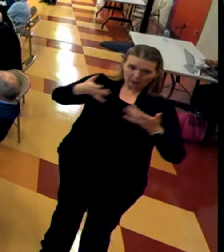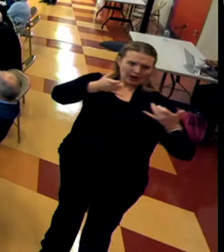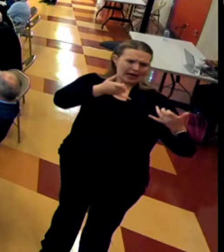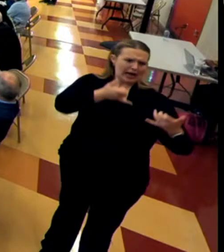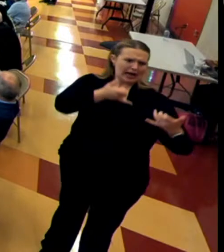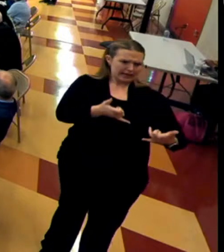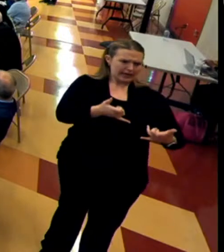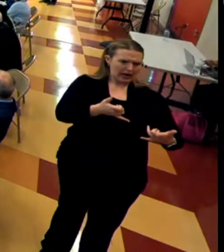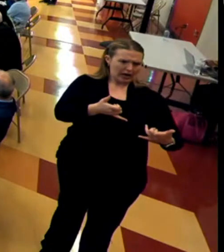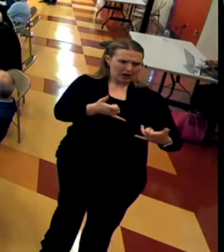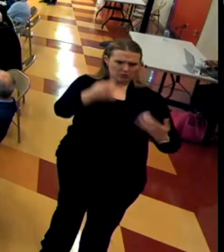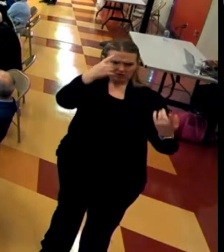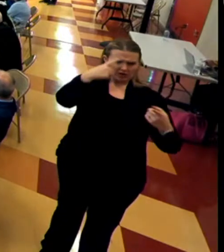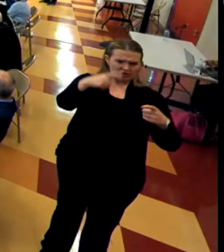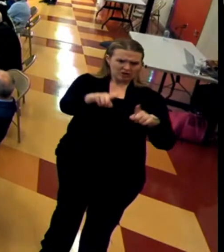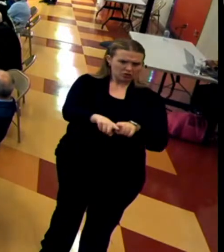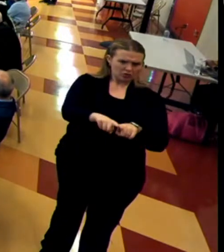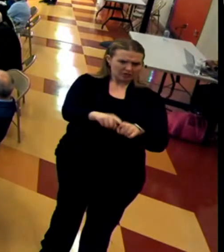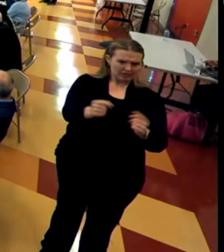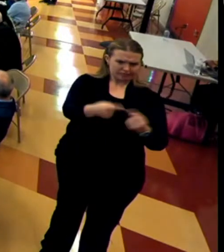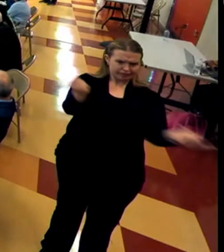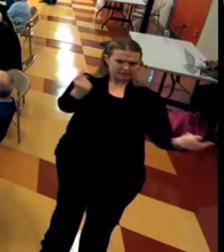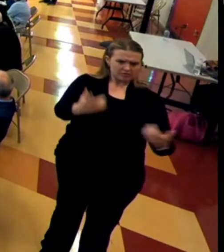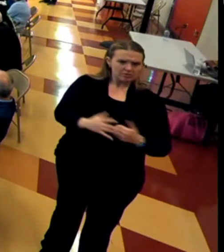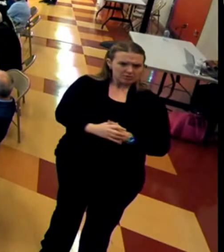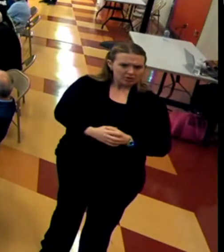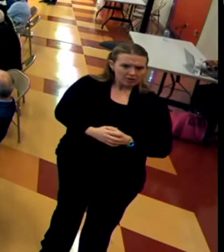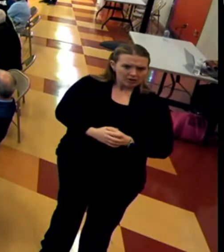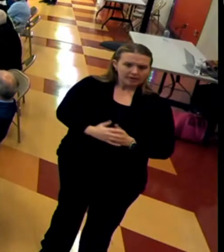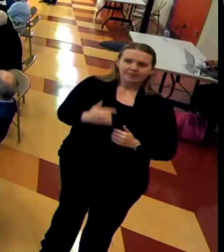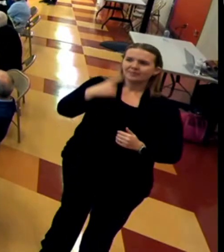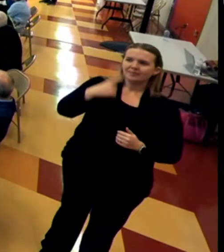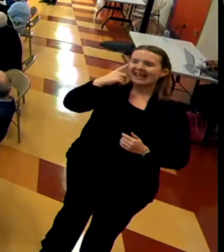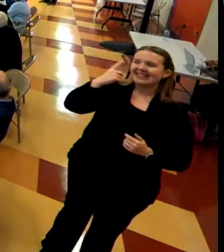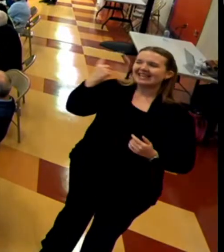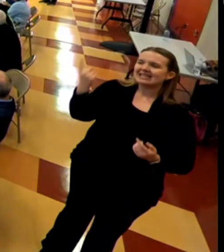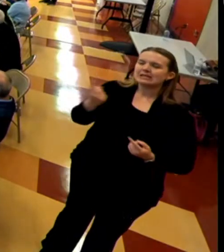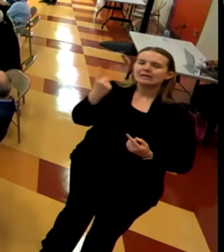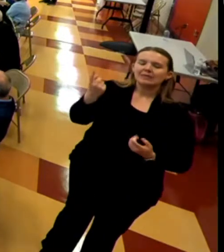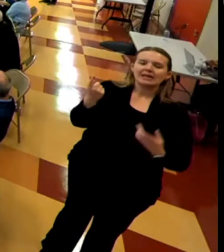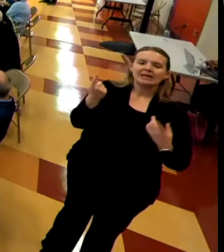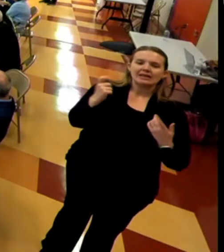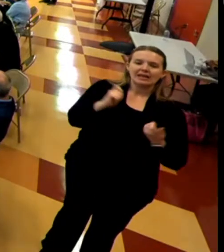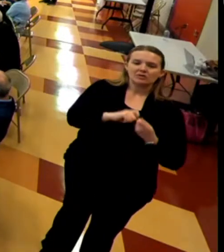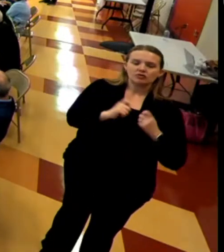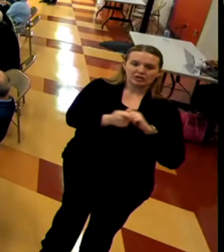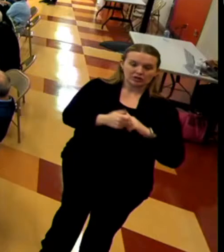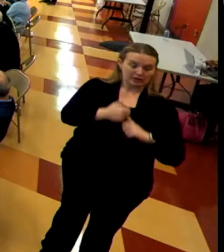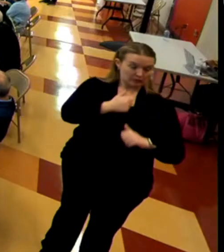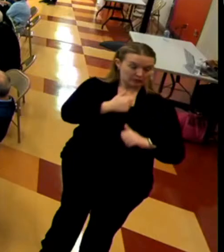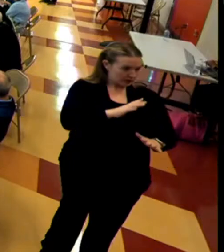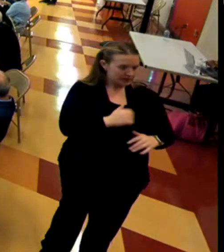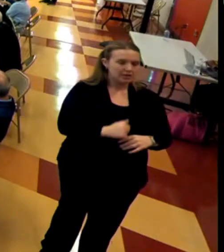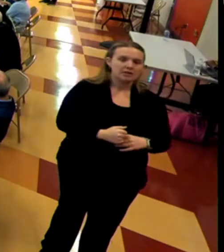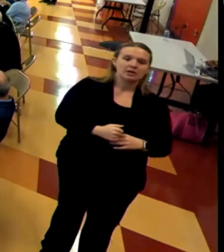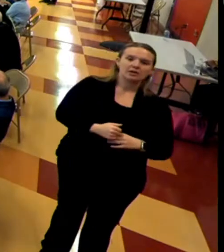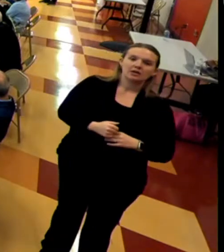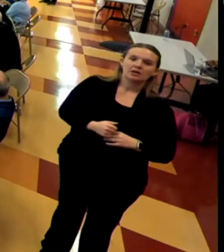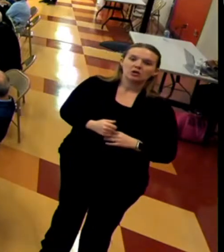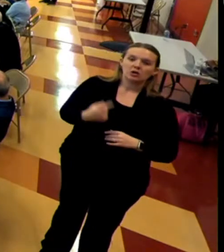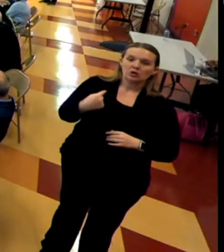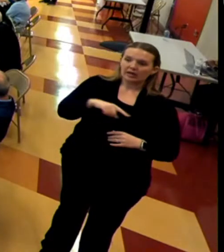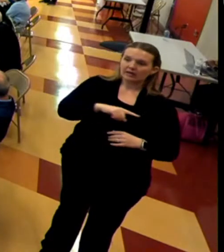the agreement is no longer present. I think something that changed, I'm sorry, is the fact that